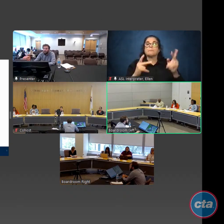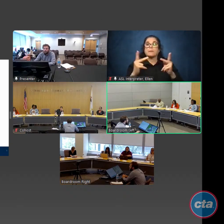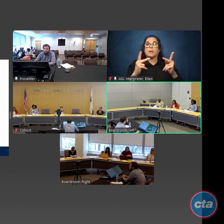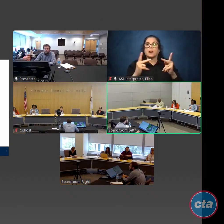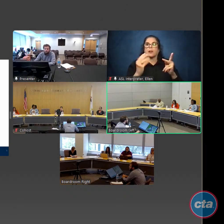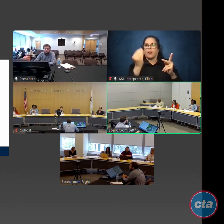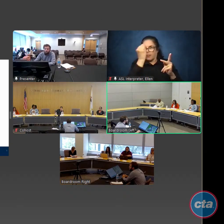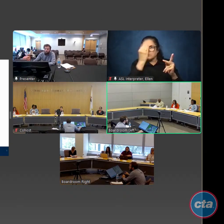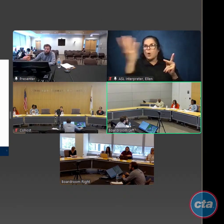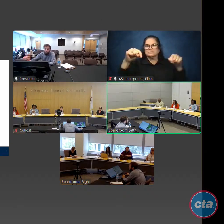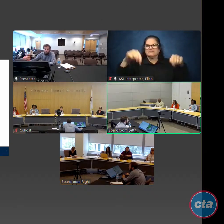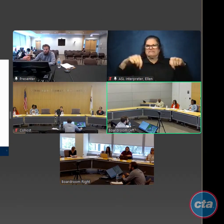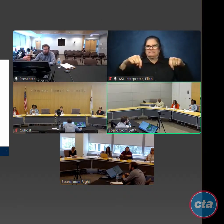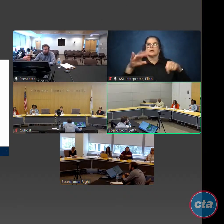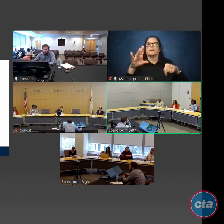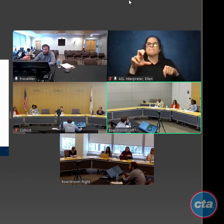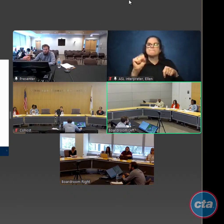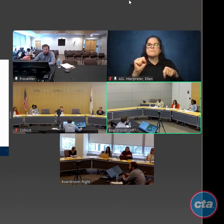other sign.